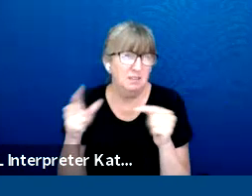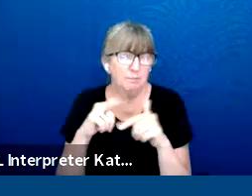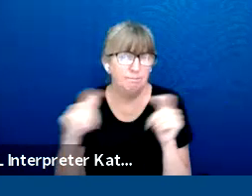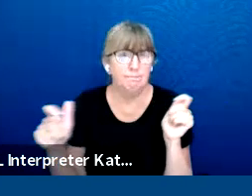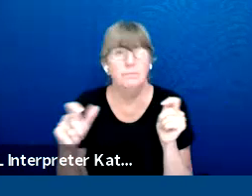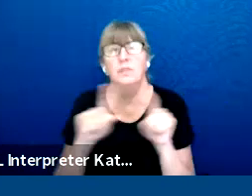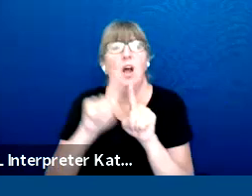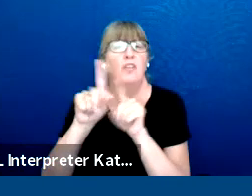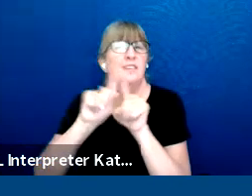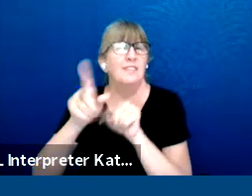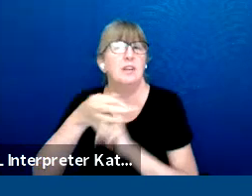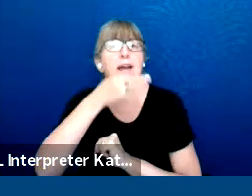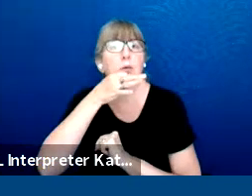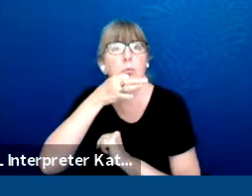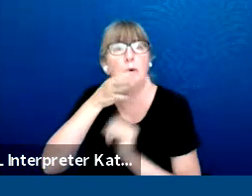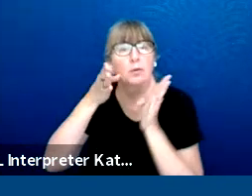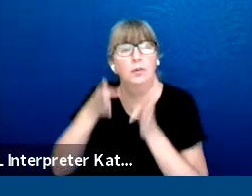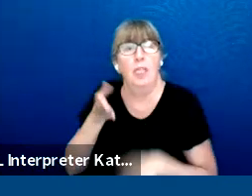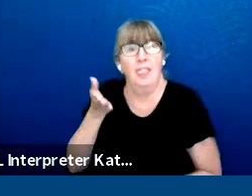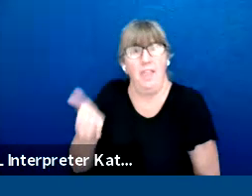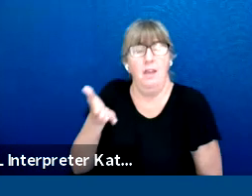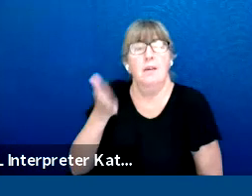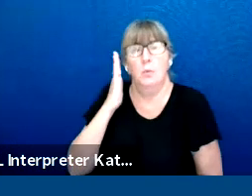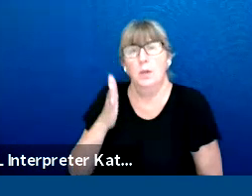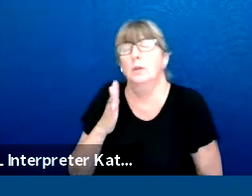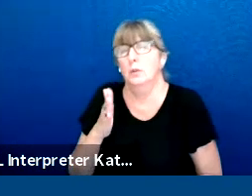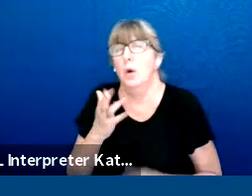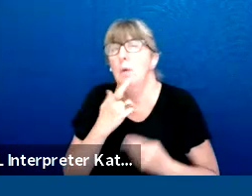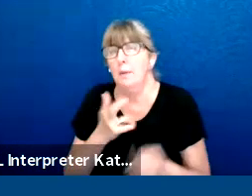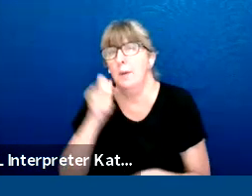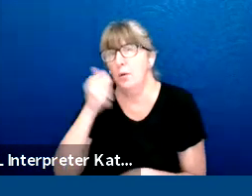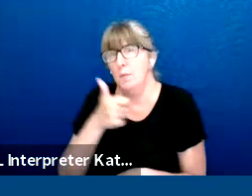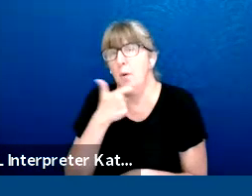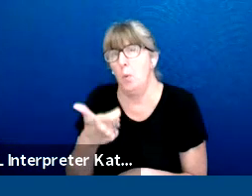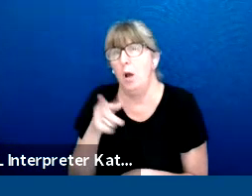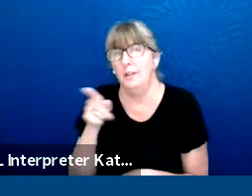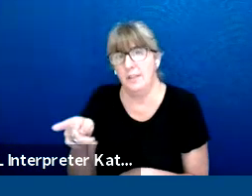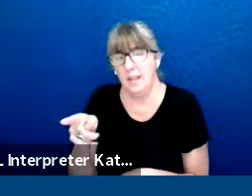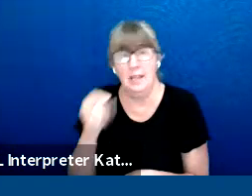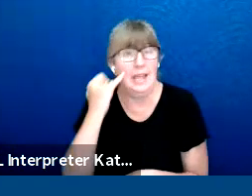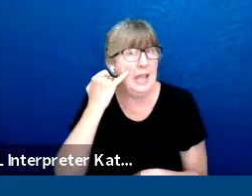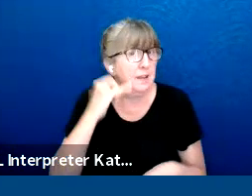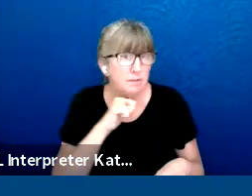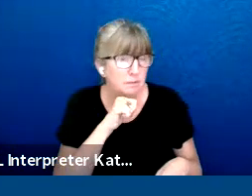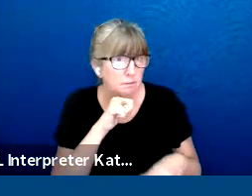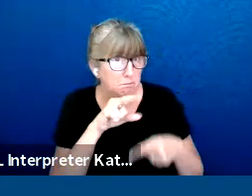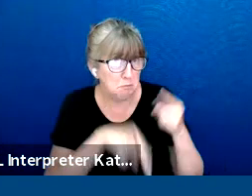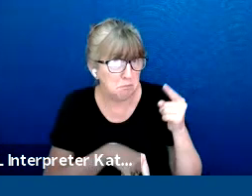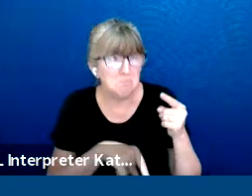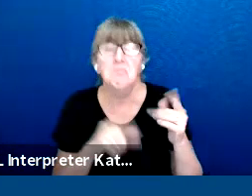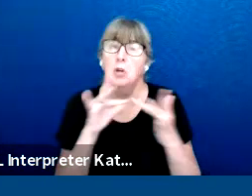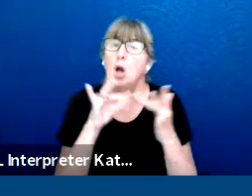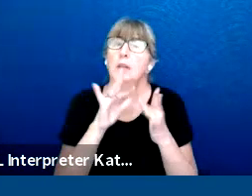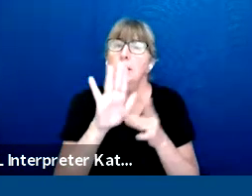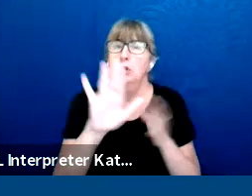matter experts, so I'd recommend getting on and watching that one. But if you don't have a chance to do that, reach out to your